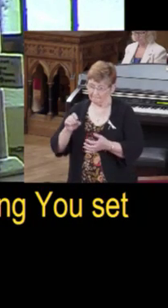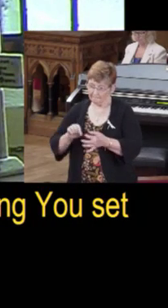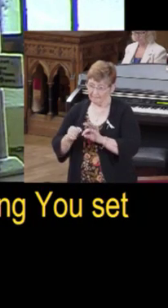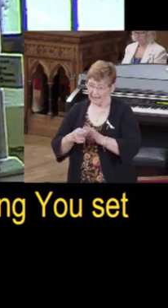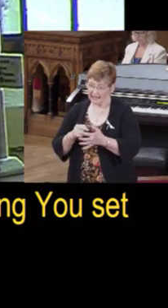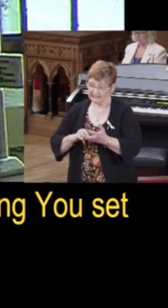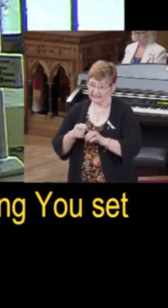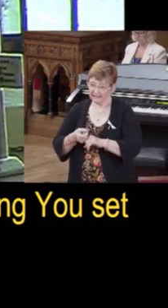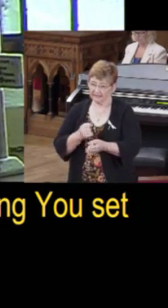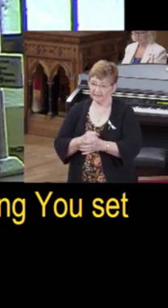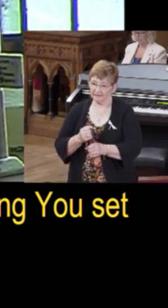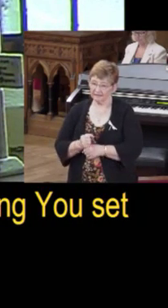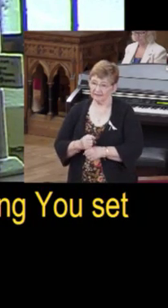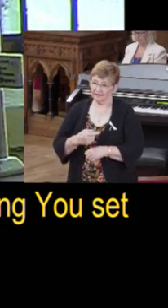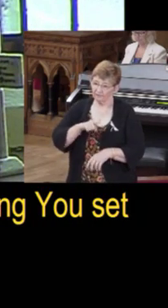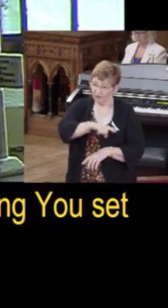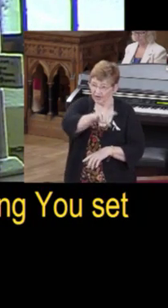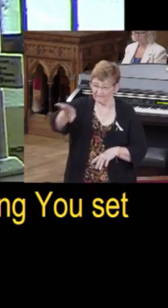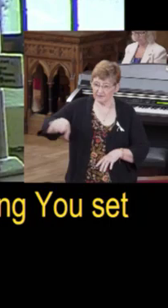us in Christ.